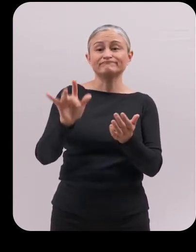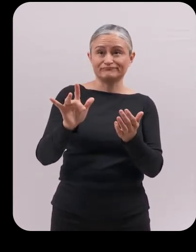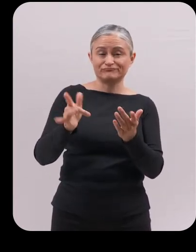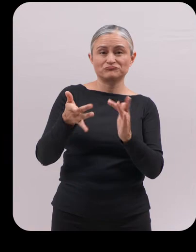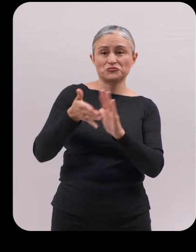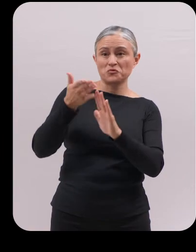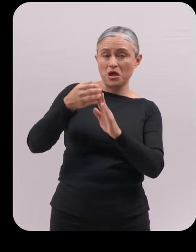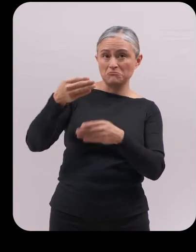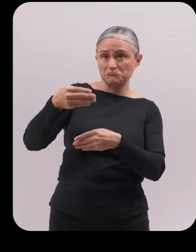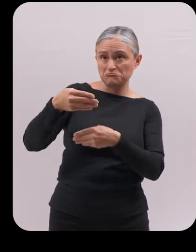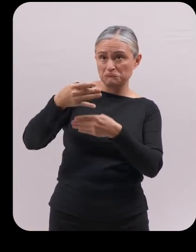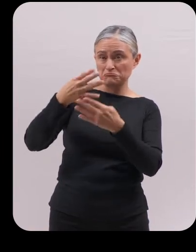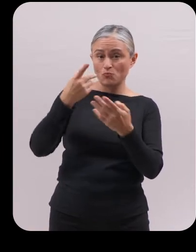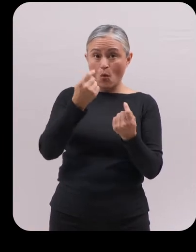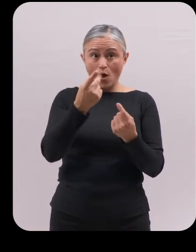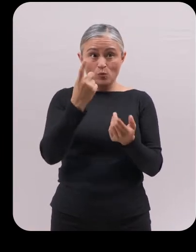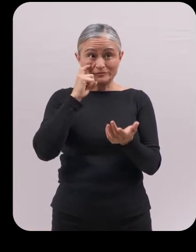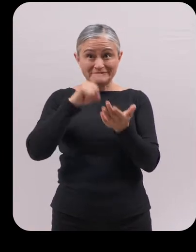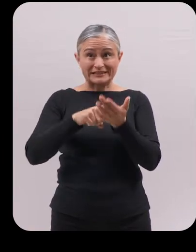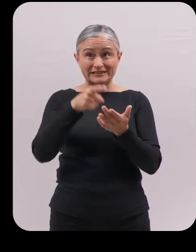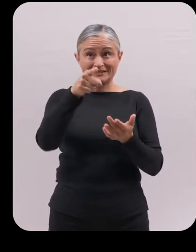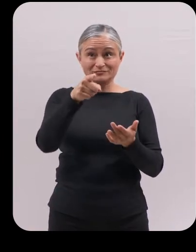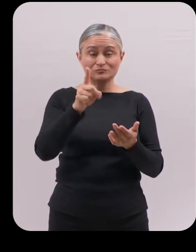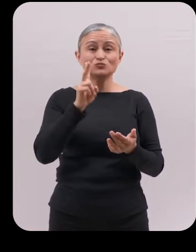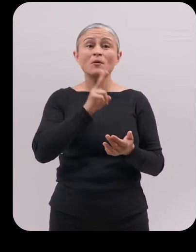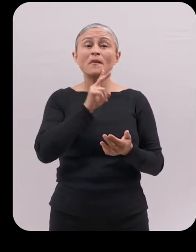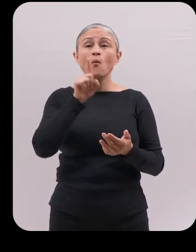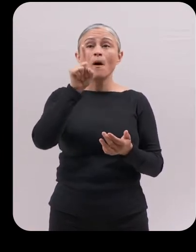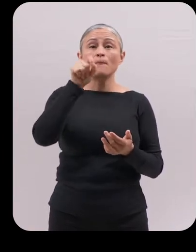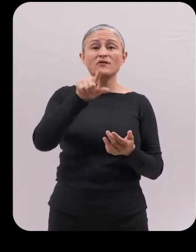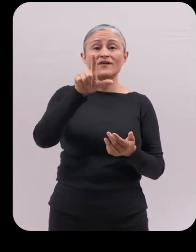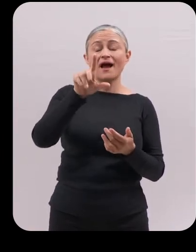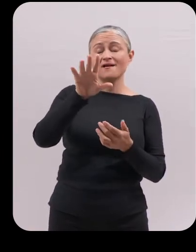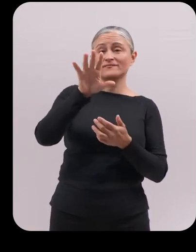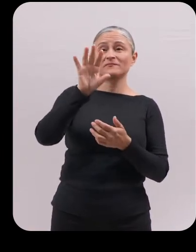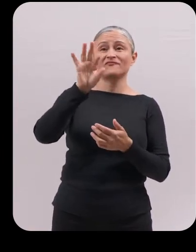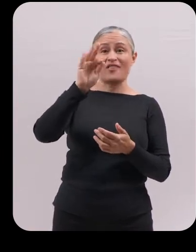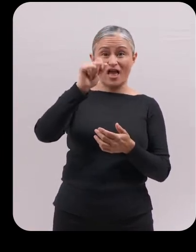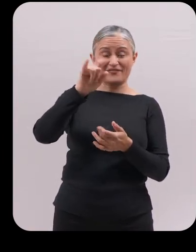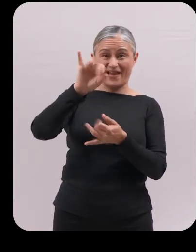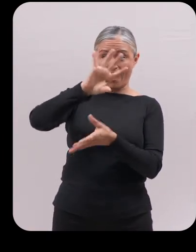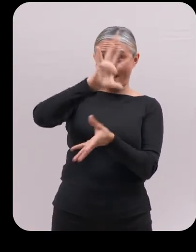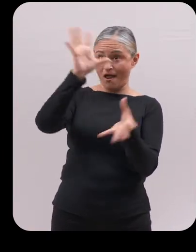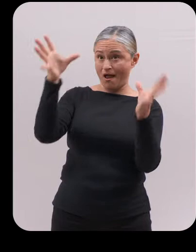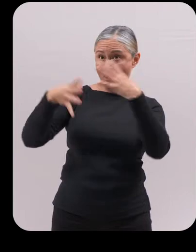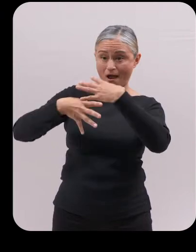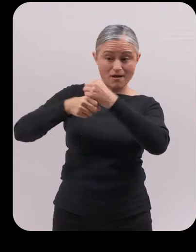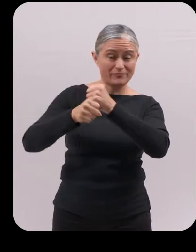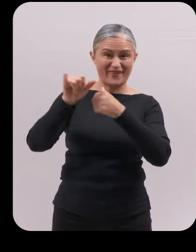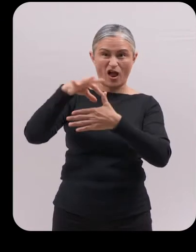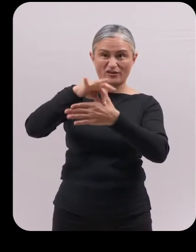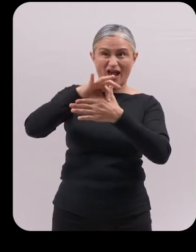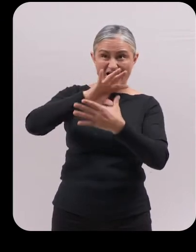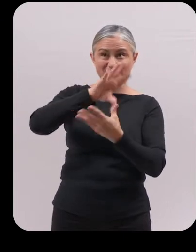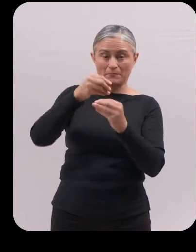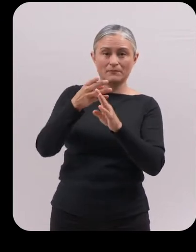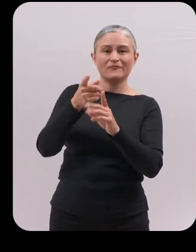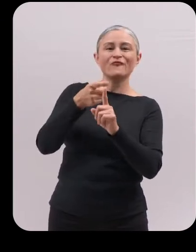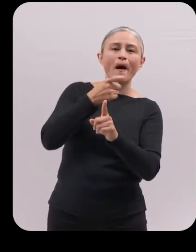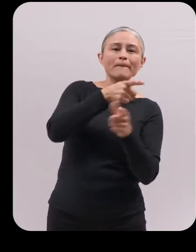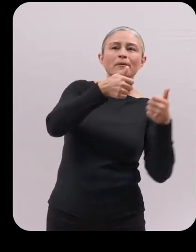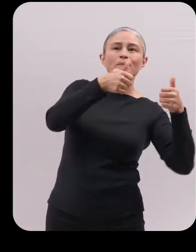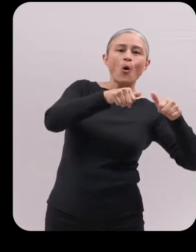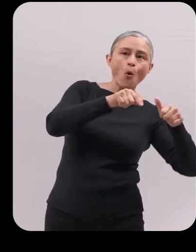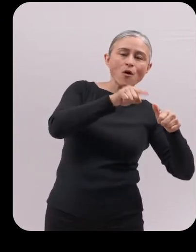And what you're about to see is Gemini 1.5 Flash take all of that content, my previous blog post, the